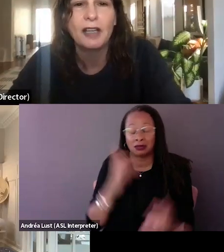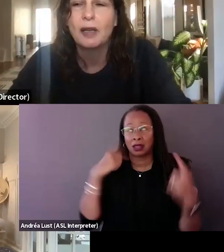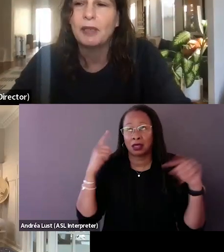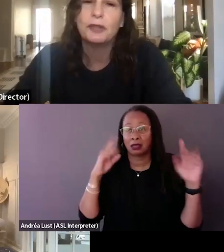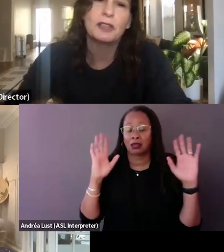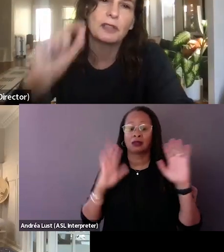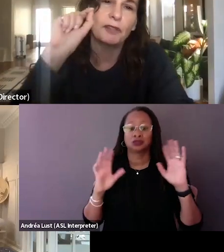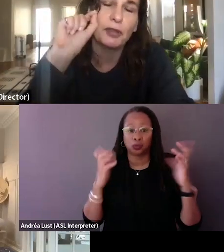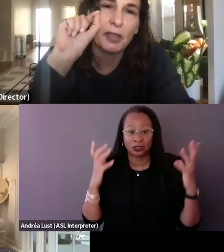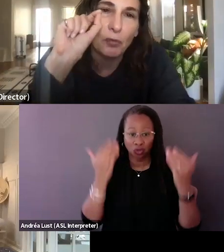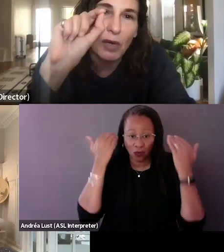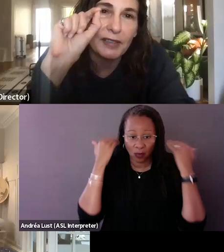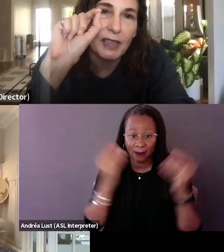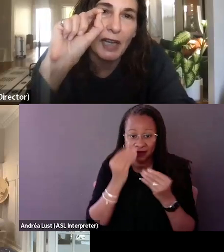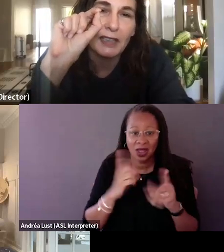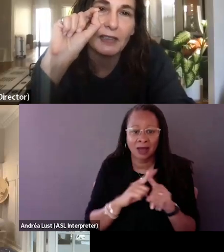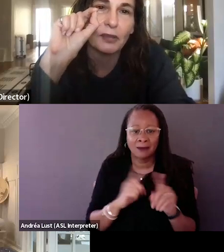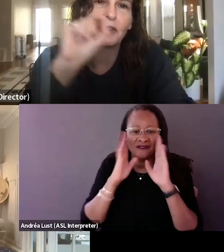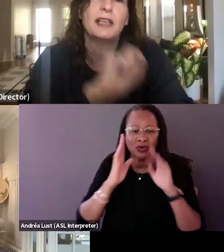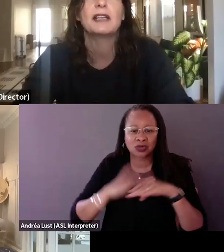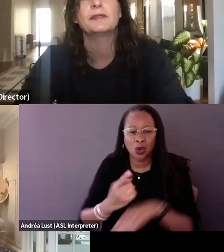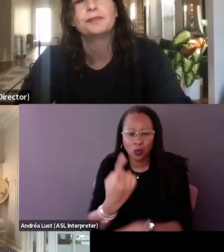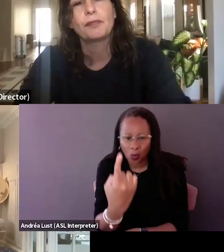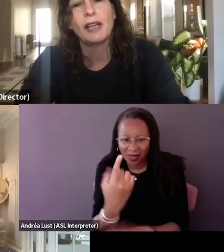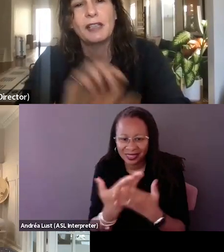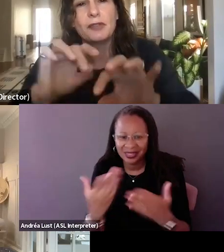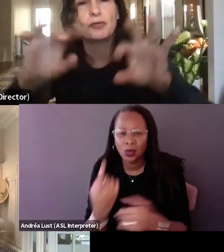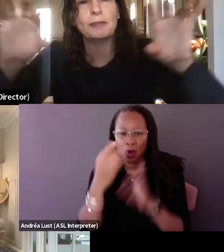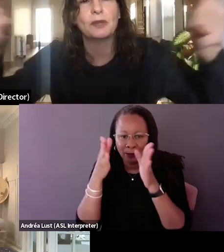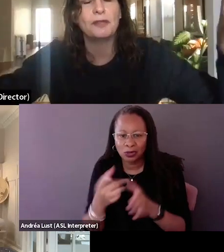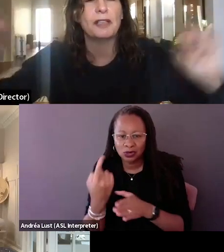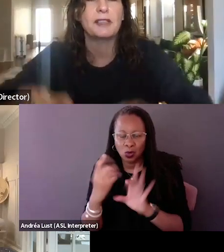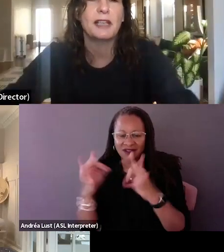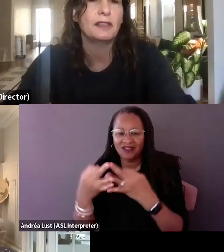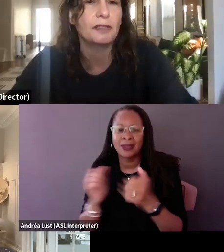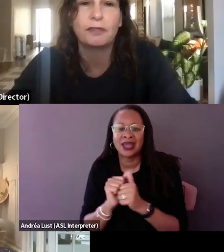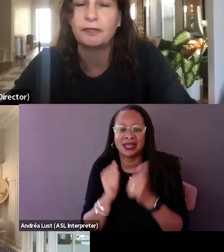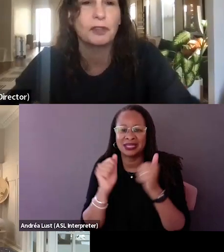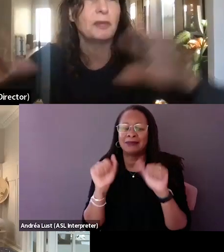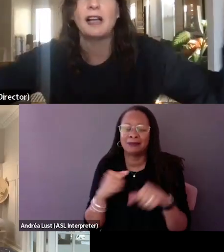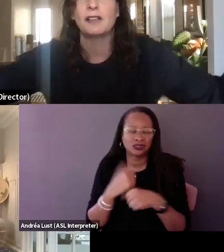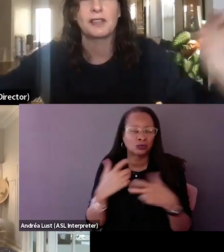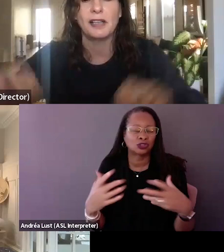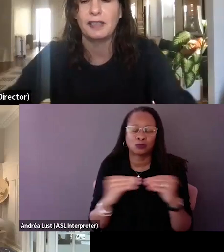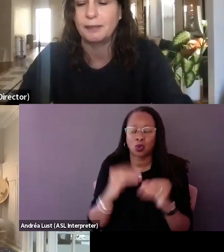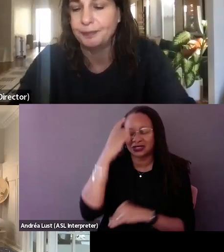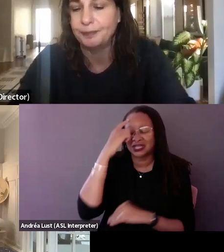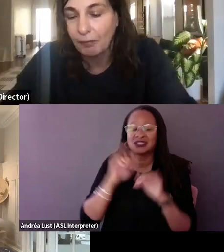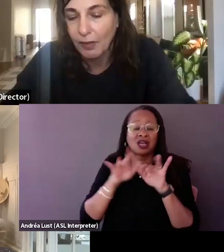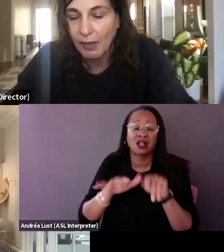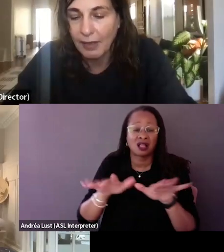head, but you can focus on one tiny little thing and it can ripple and resonate for miles.